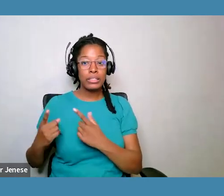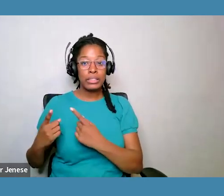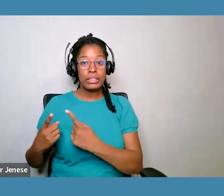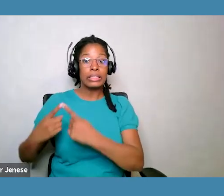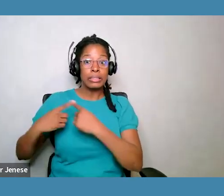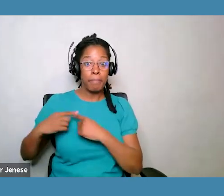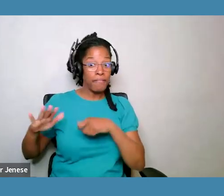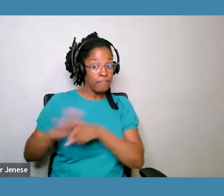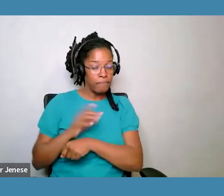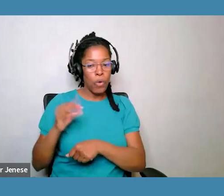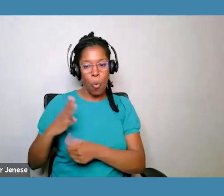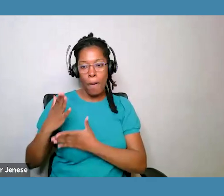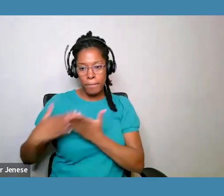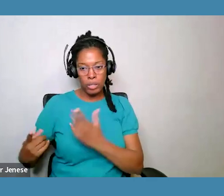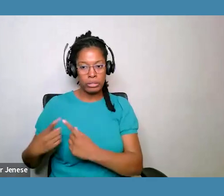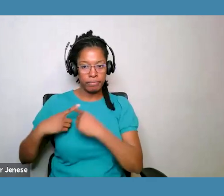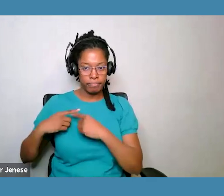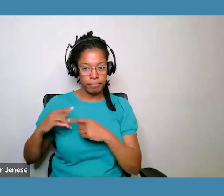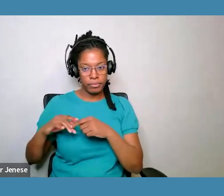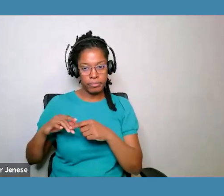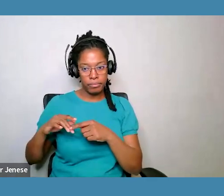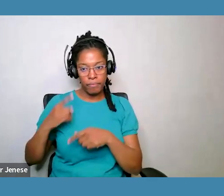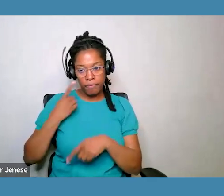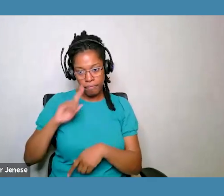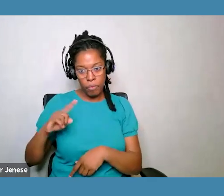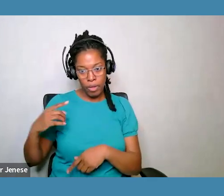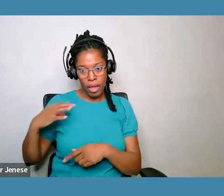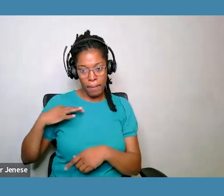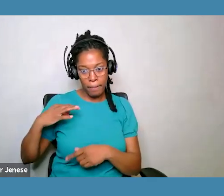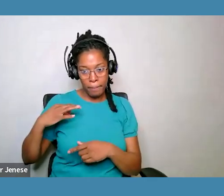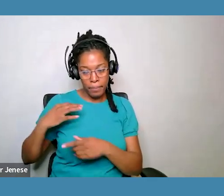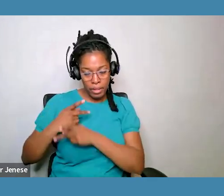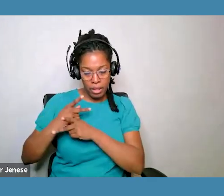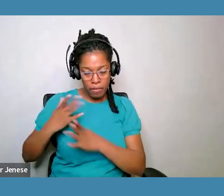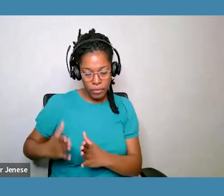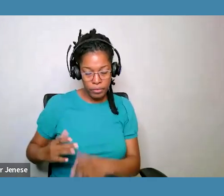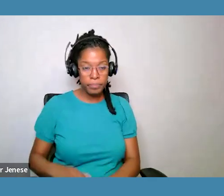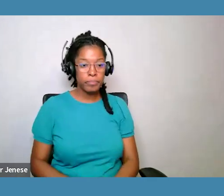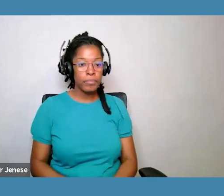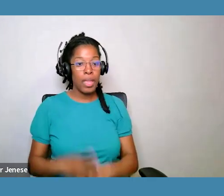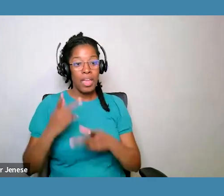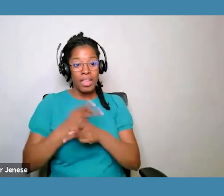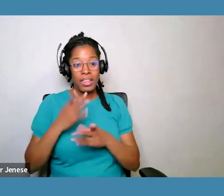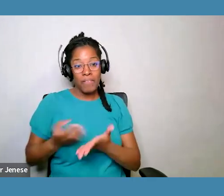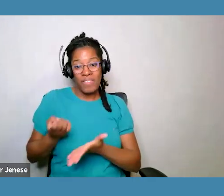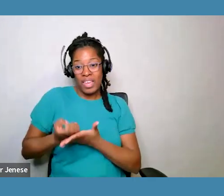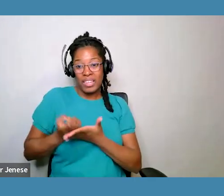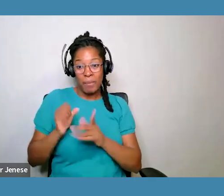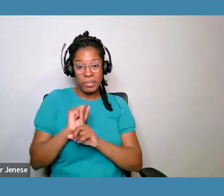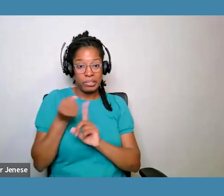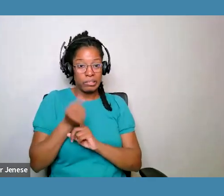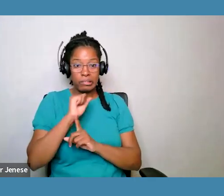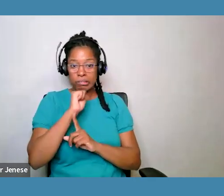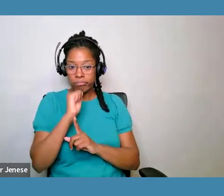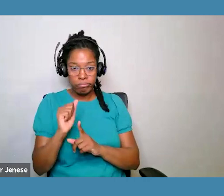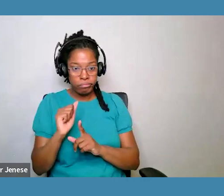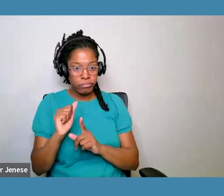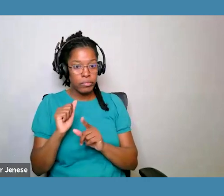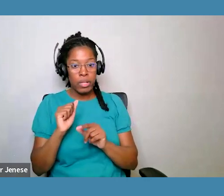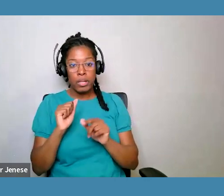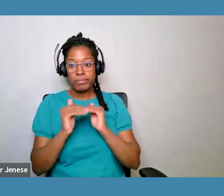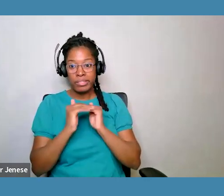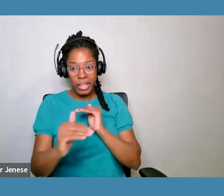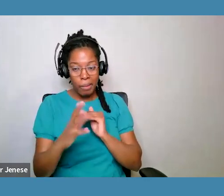dependent. The caregiver's economic situation is unstable and unlikely to improve as a result of the caregiving